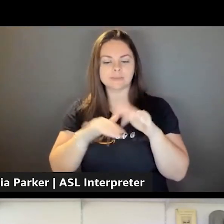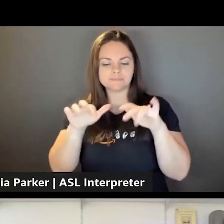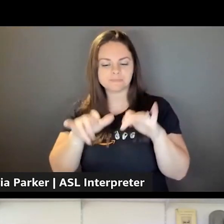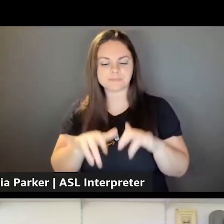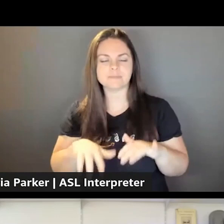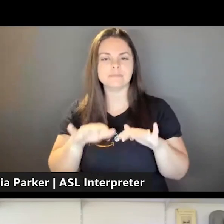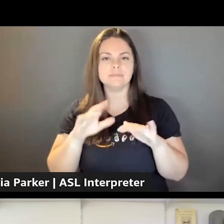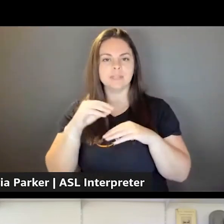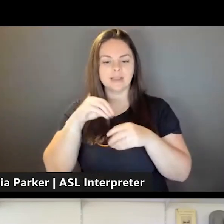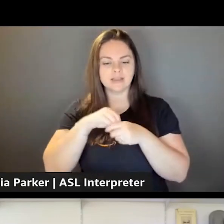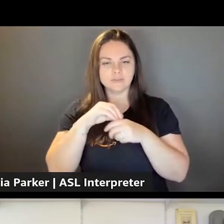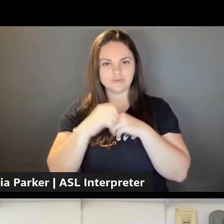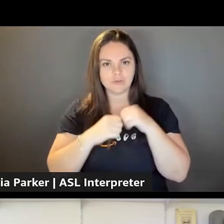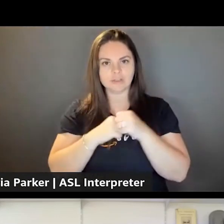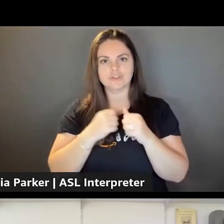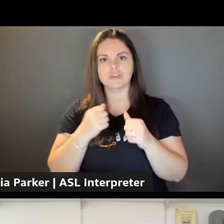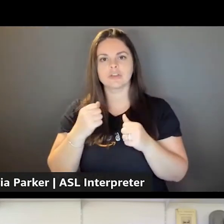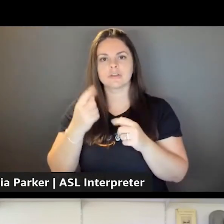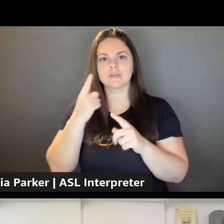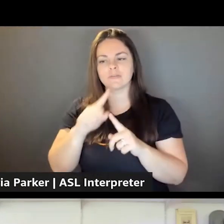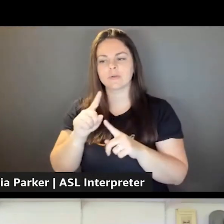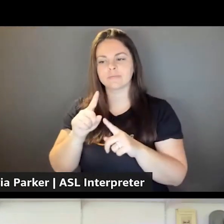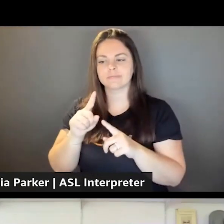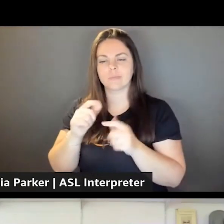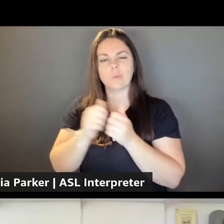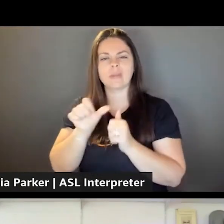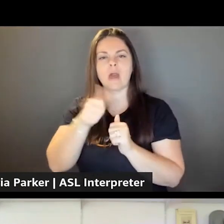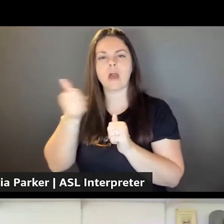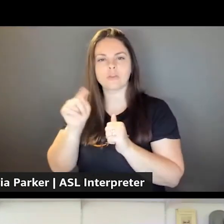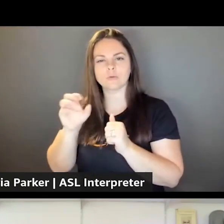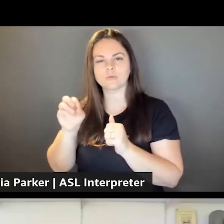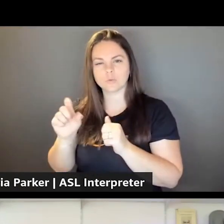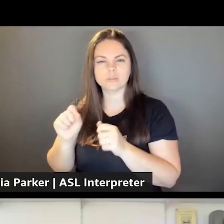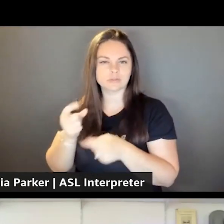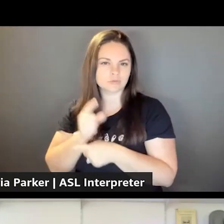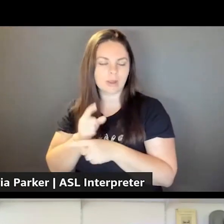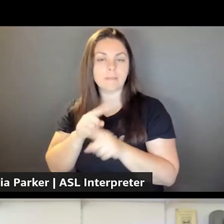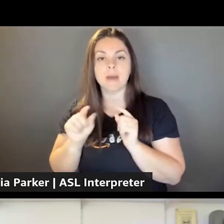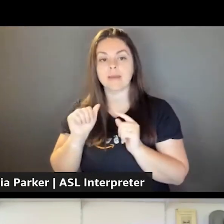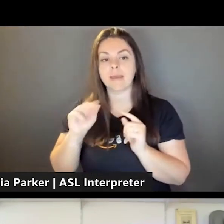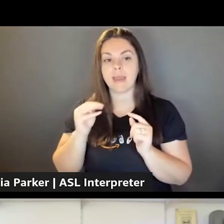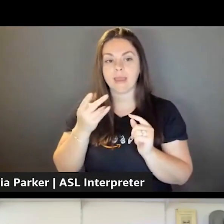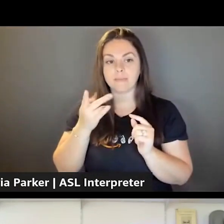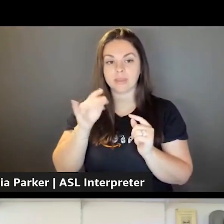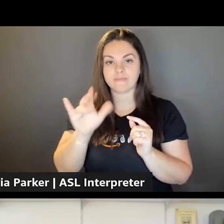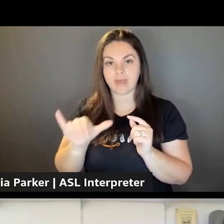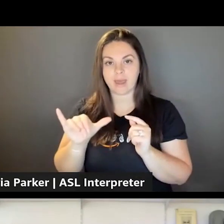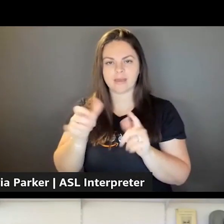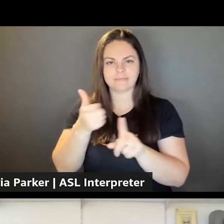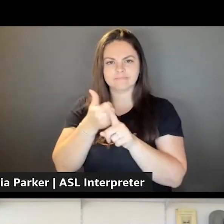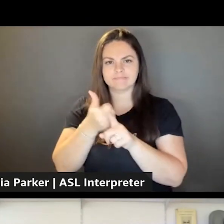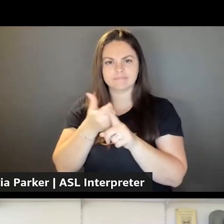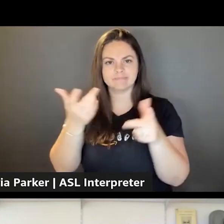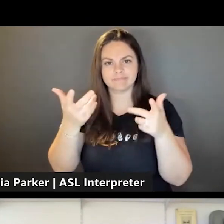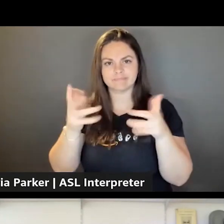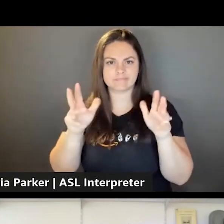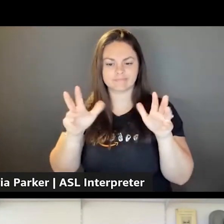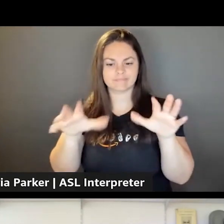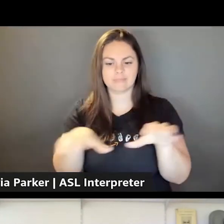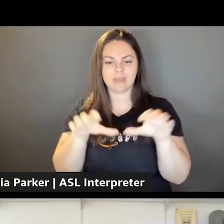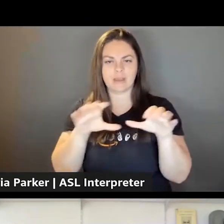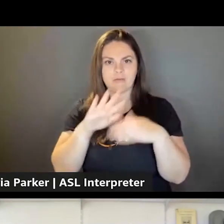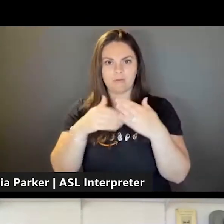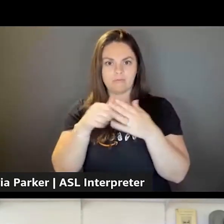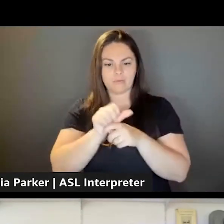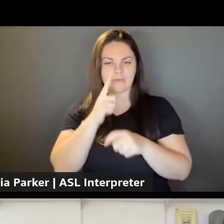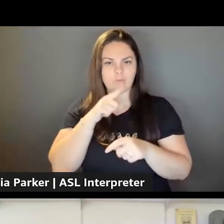code through some other of the tools, right? But Amplify, traditionally has done a lot of that provisioning out for you with the CLI that you're